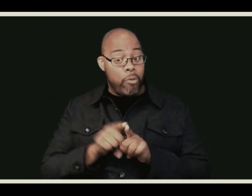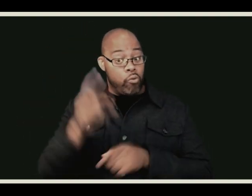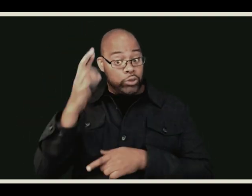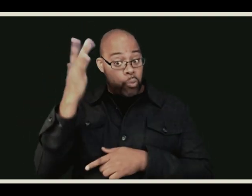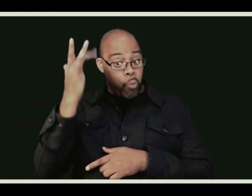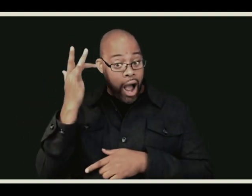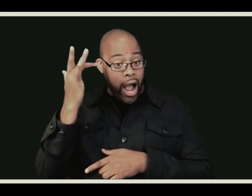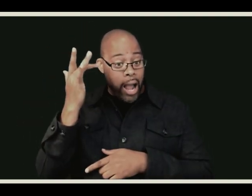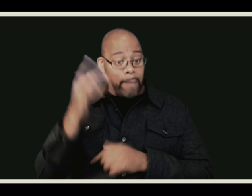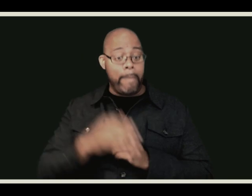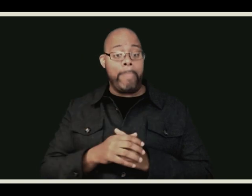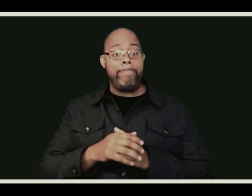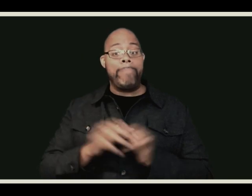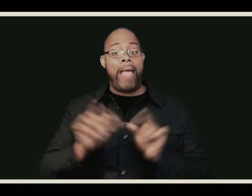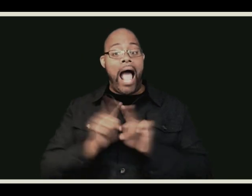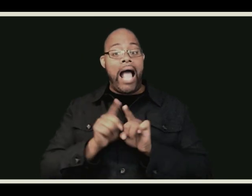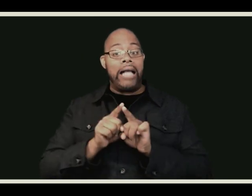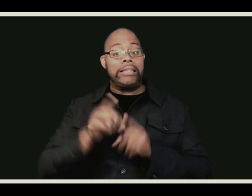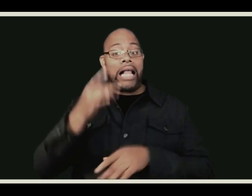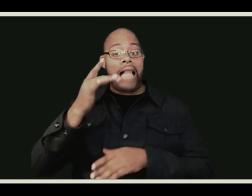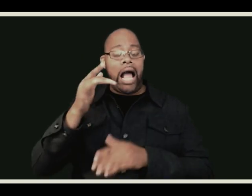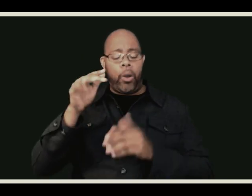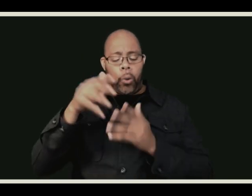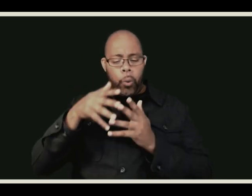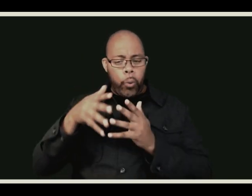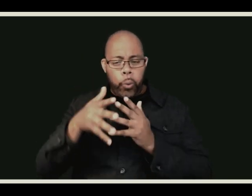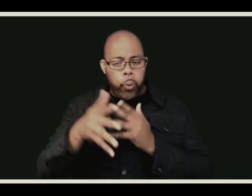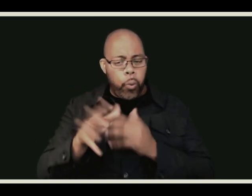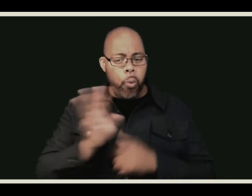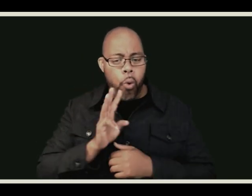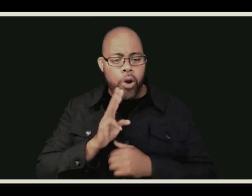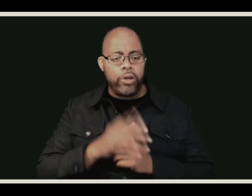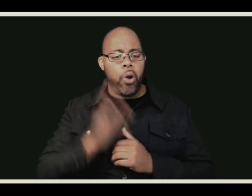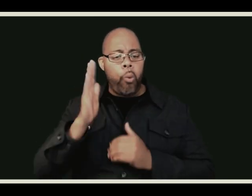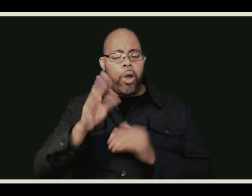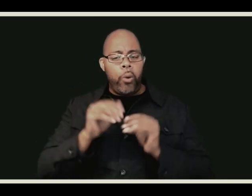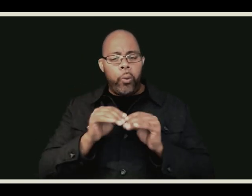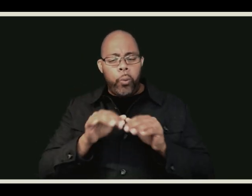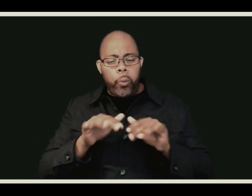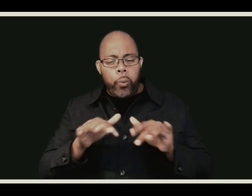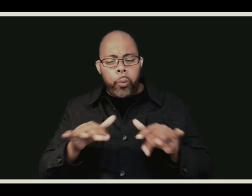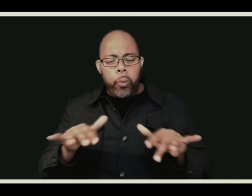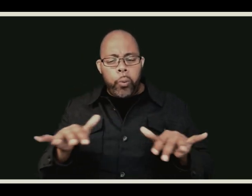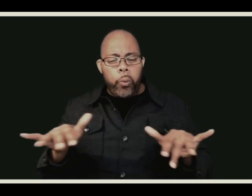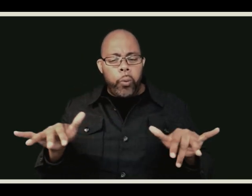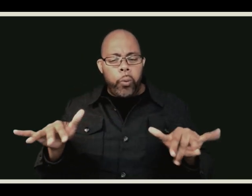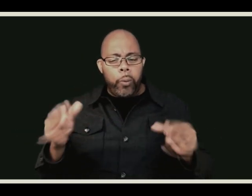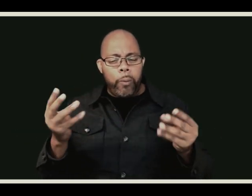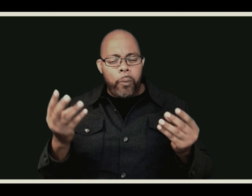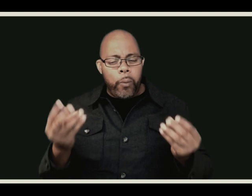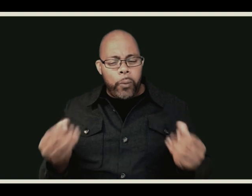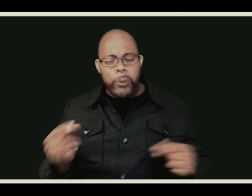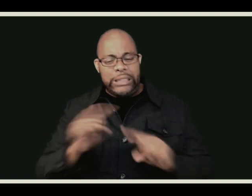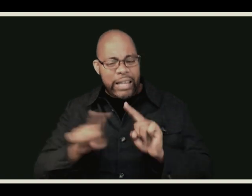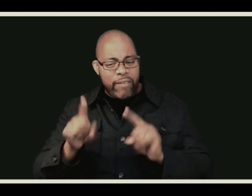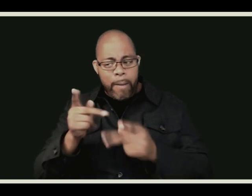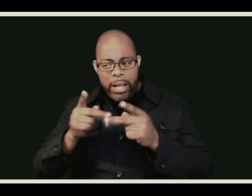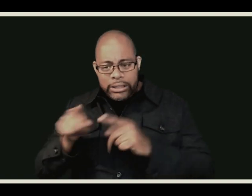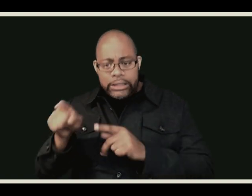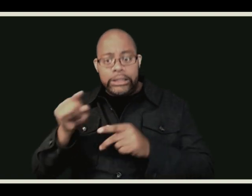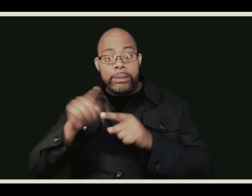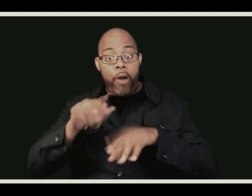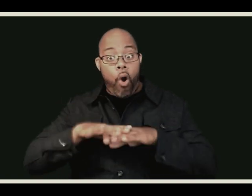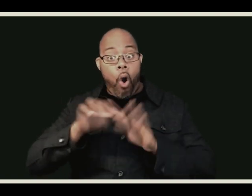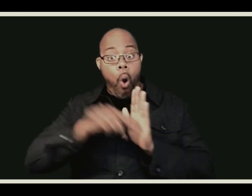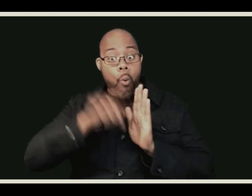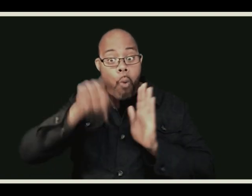because as the light moves down through the water, it's going to diffuse and disappear differently based on the